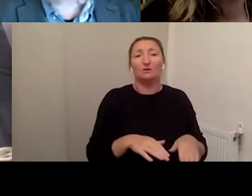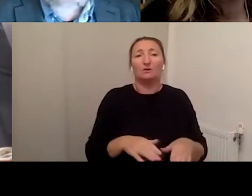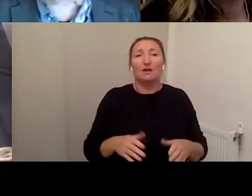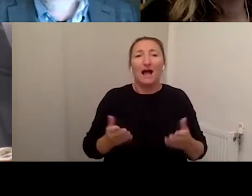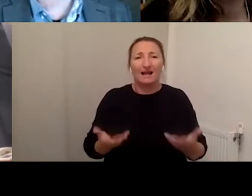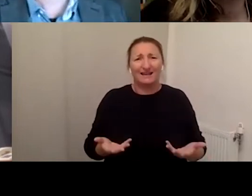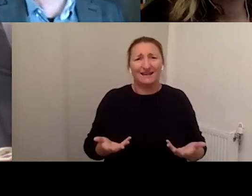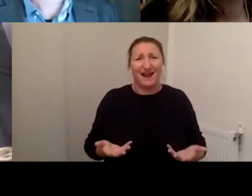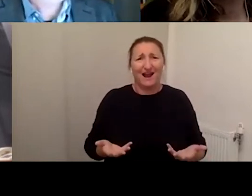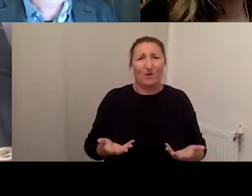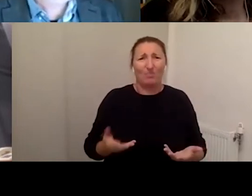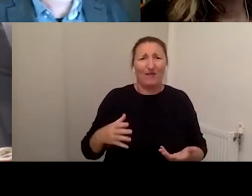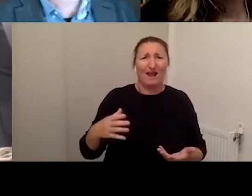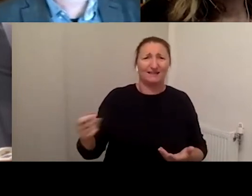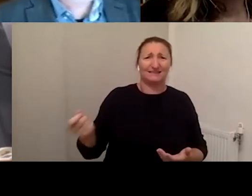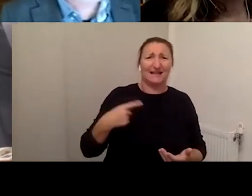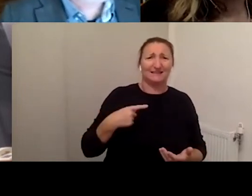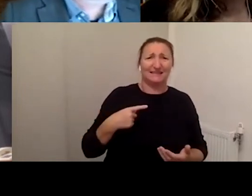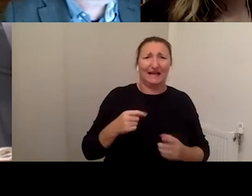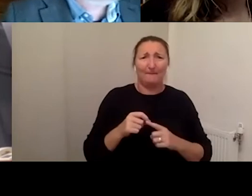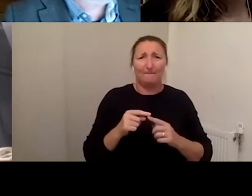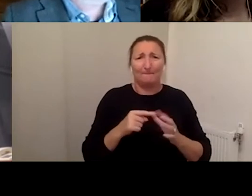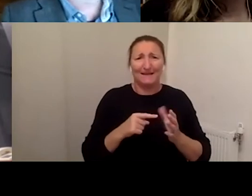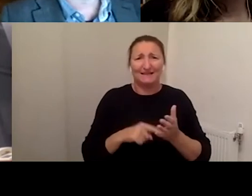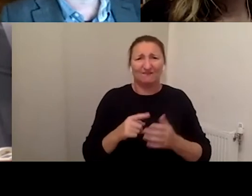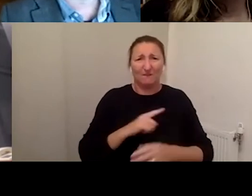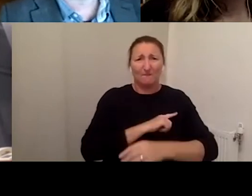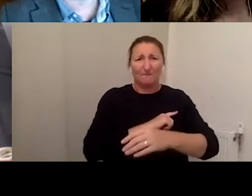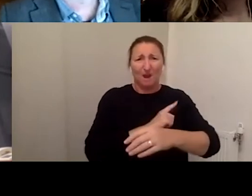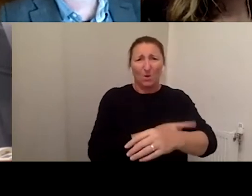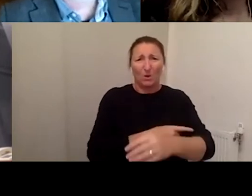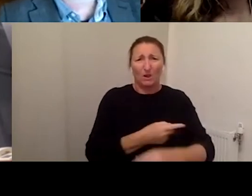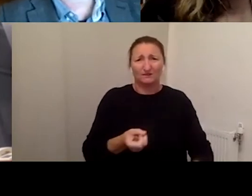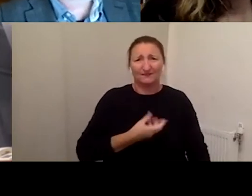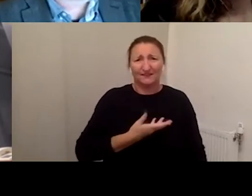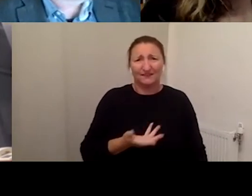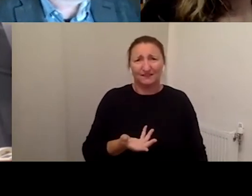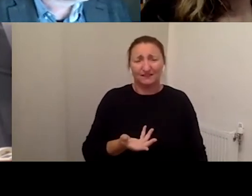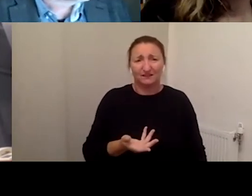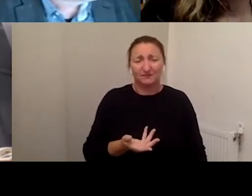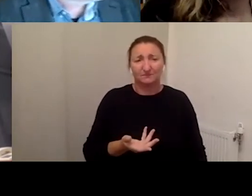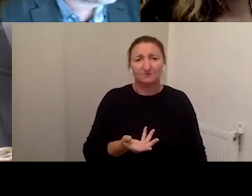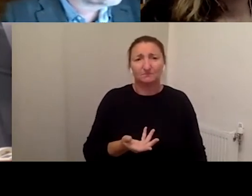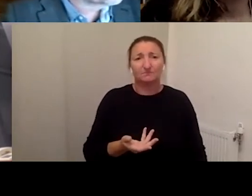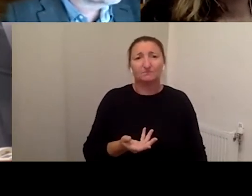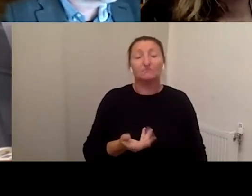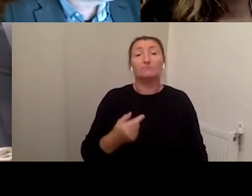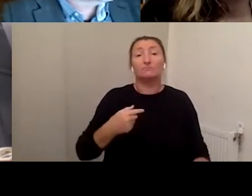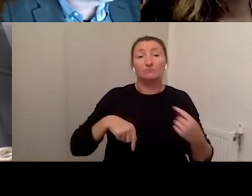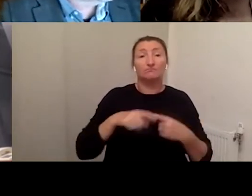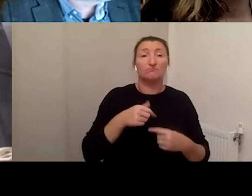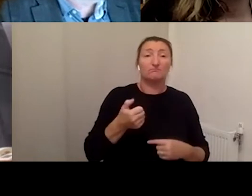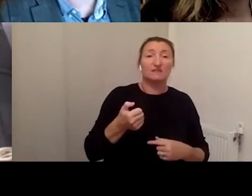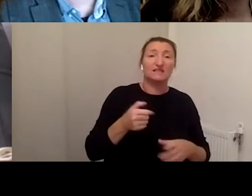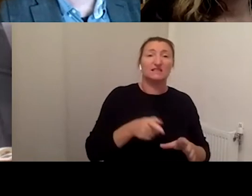the interim. So you'd wonder what the vision was in that one. In our case, we had 7 individuals about 5